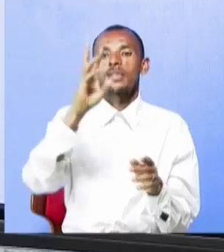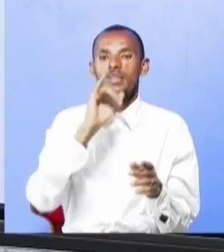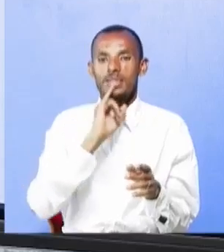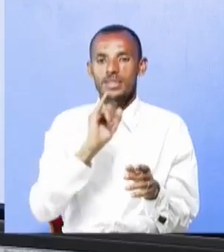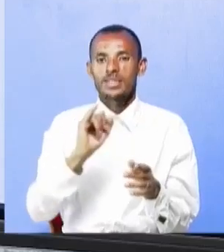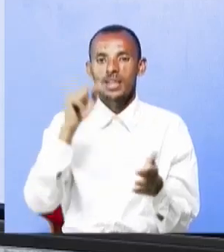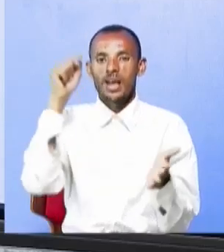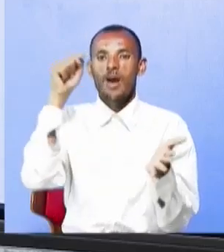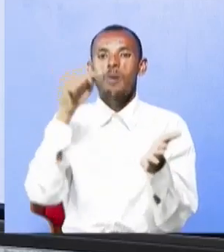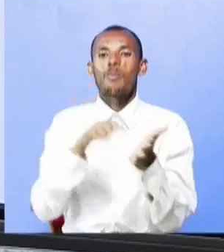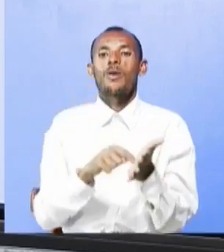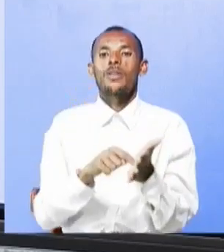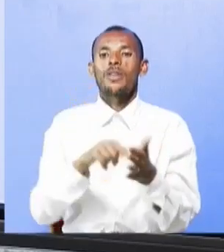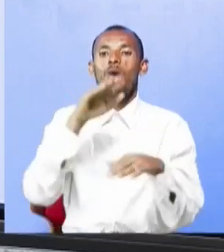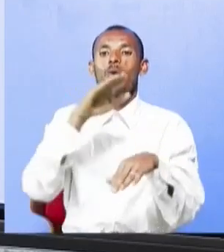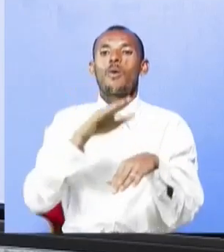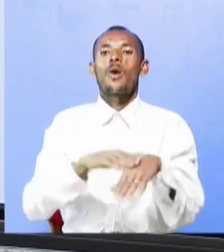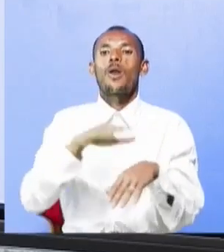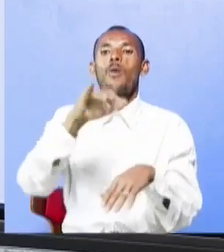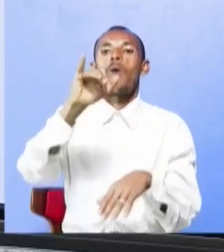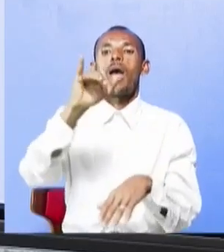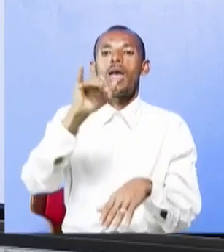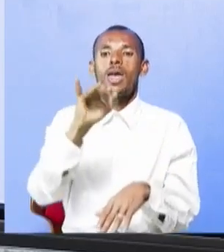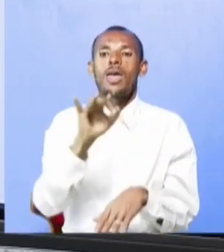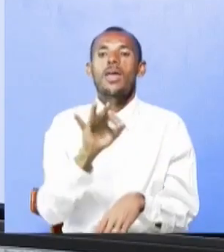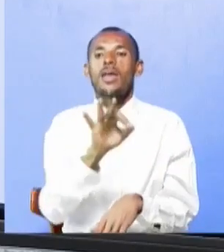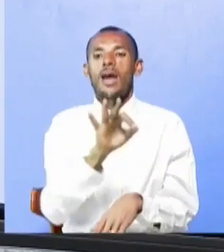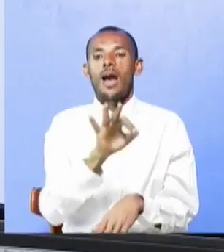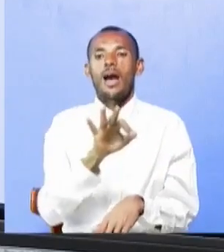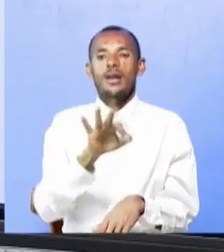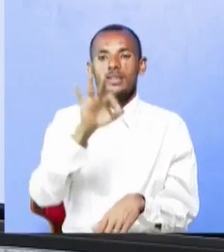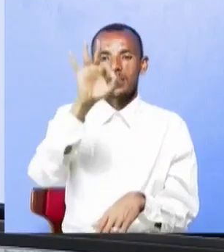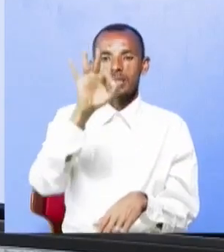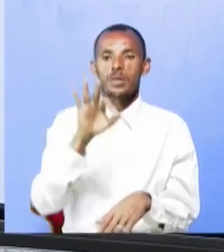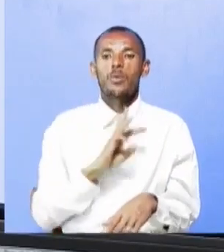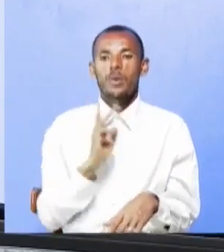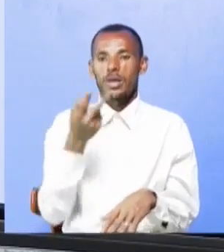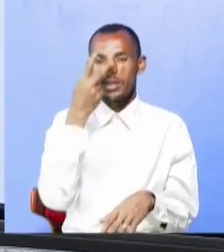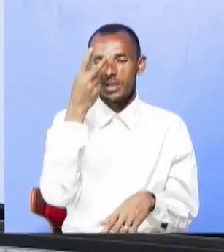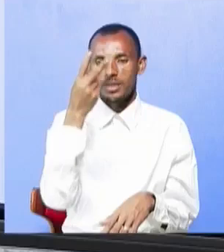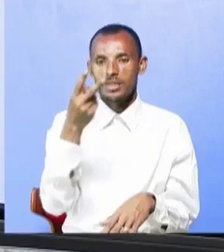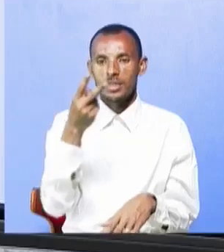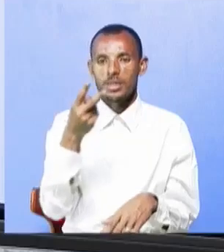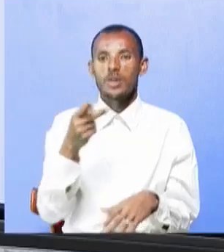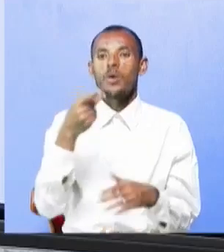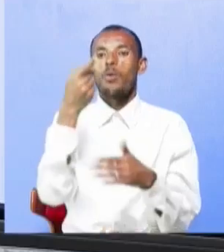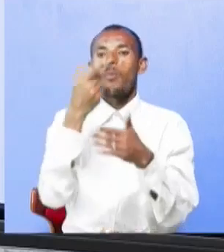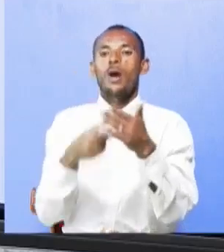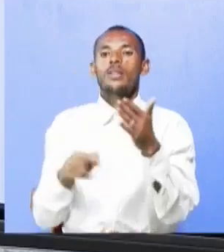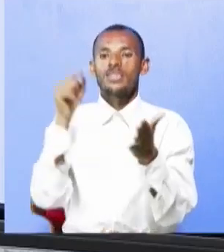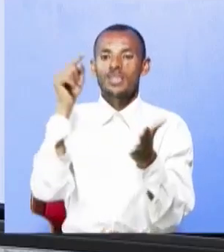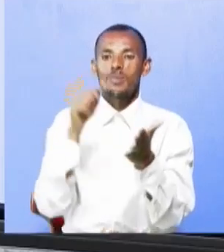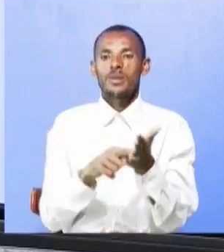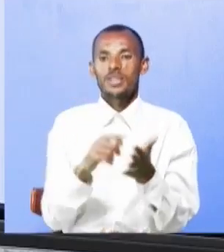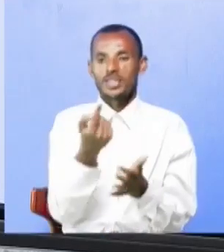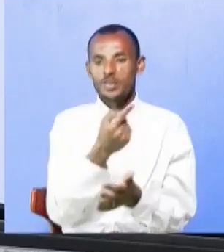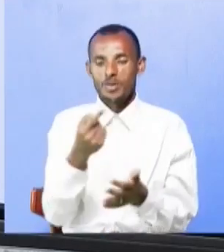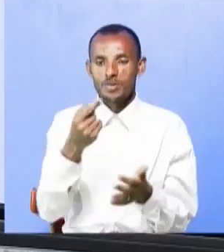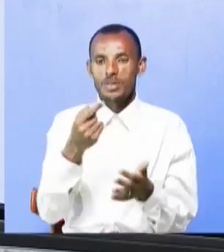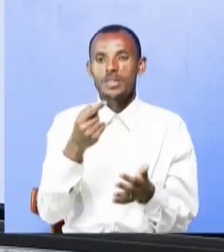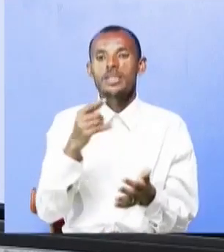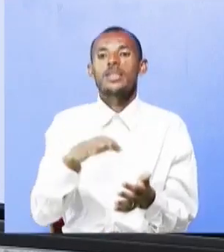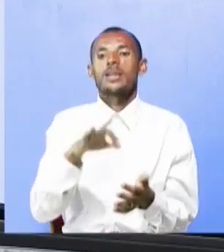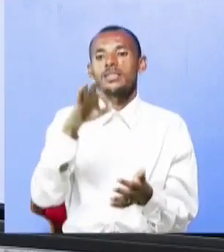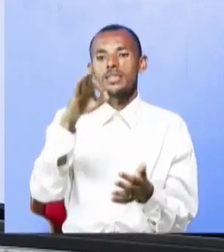a point on y-axis. Okay, we have seen what the points on each of the axes